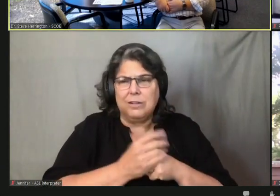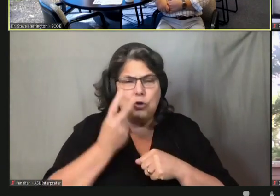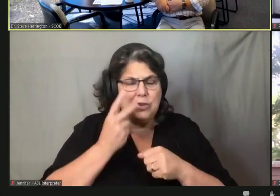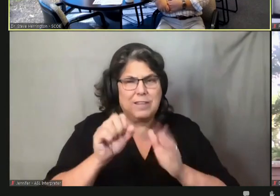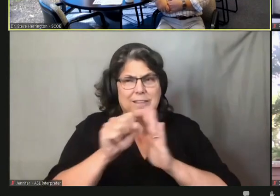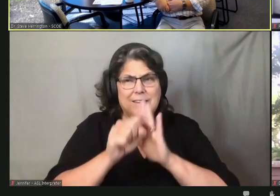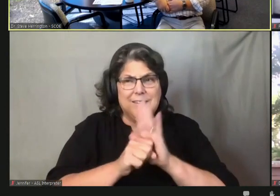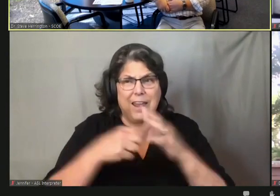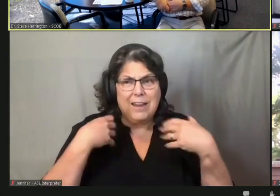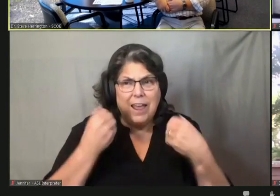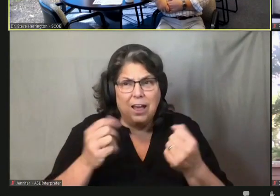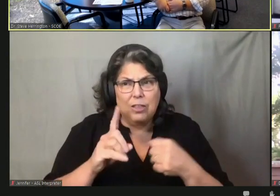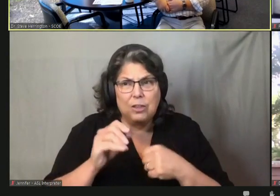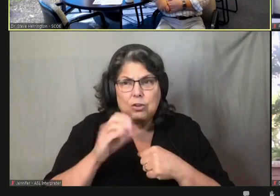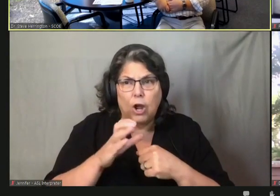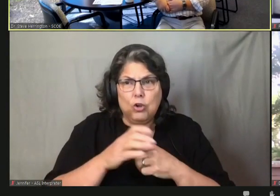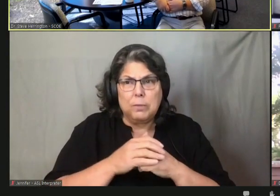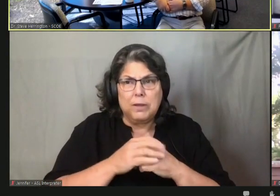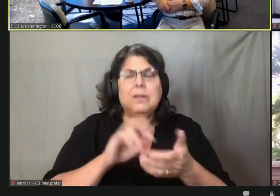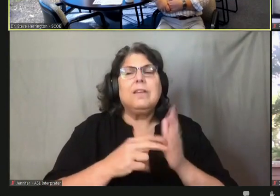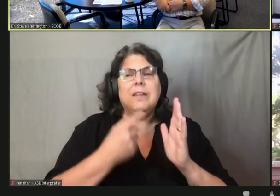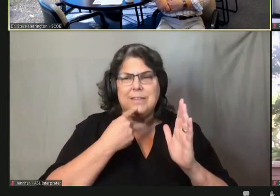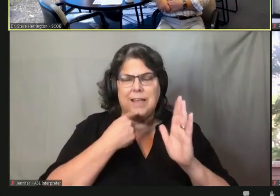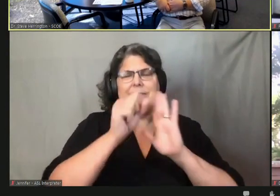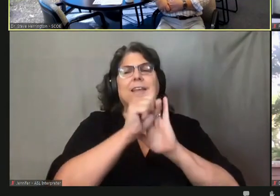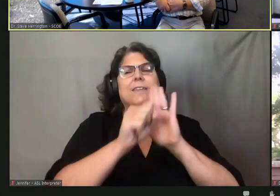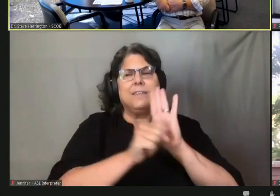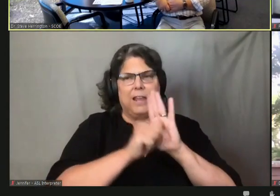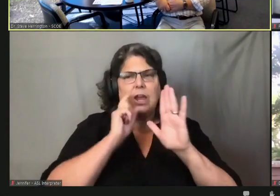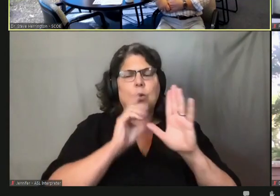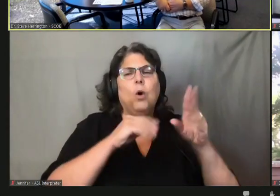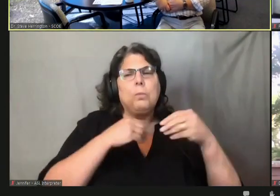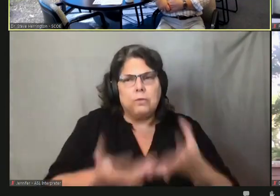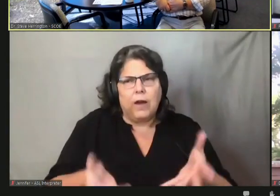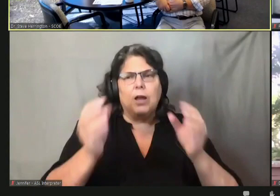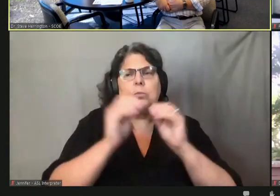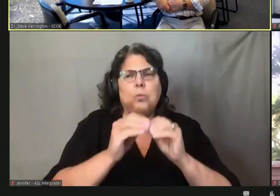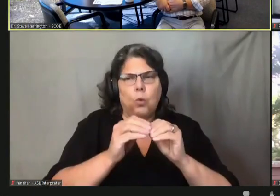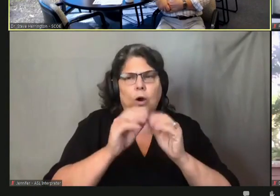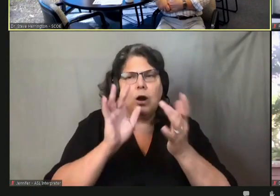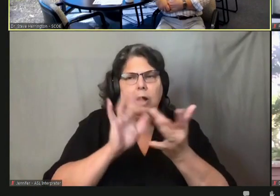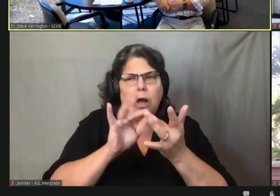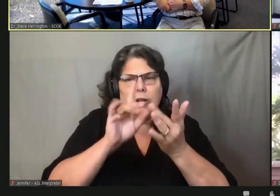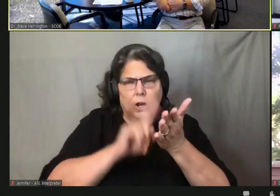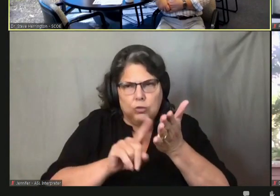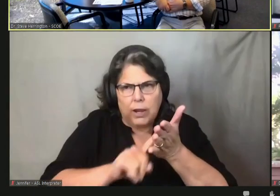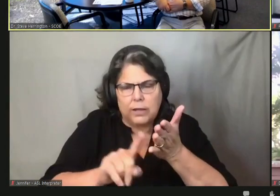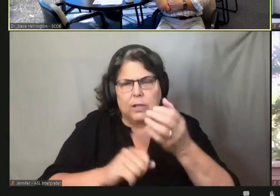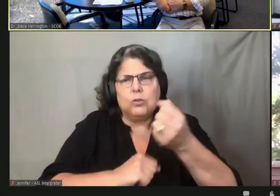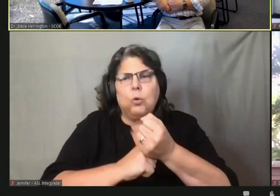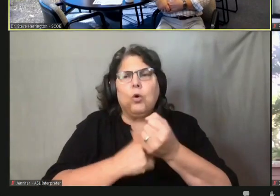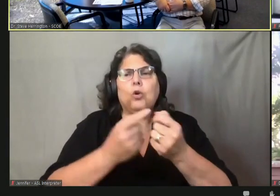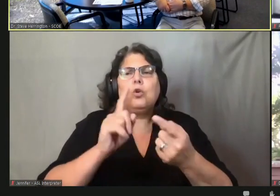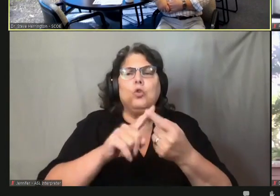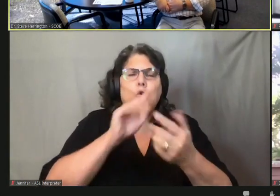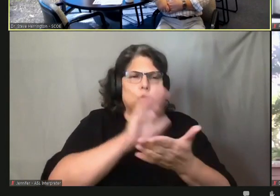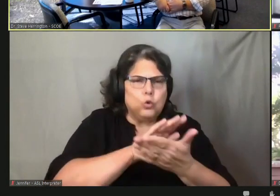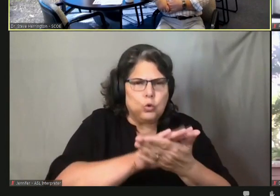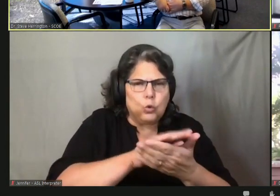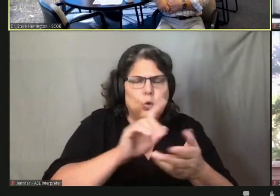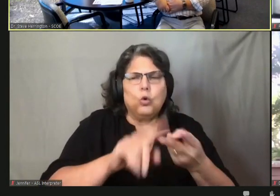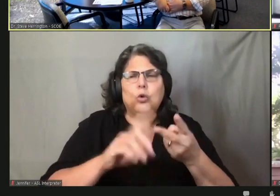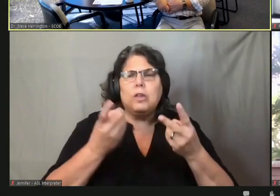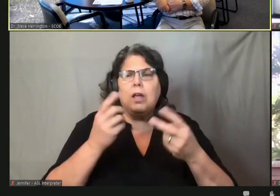says the state will provide additional contact tracing and support to schools and to Dr. Mace. And it says